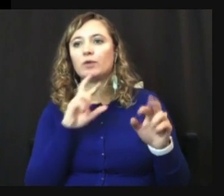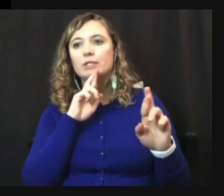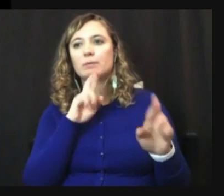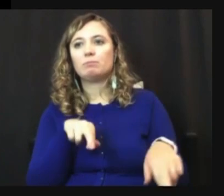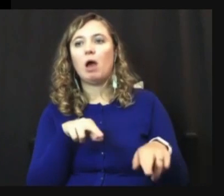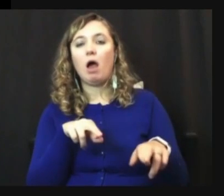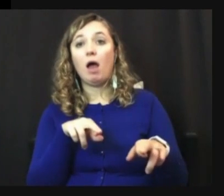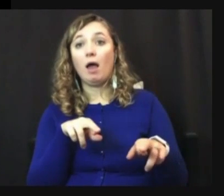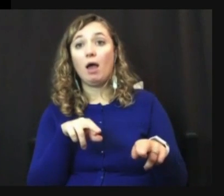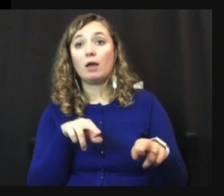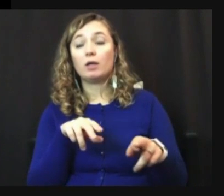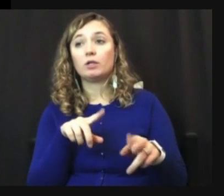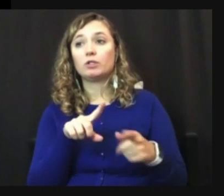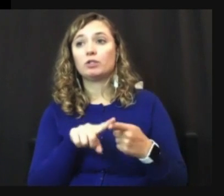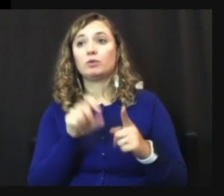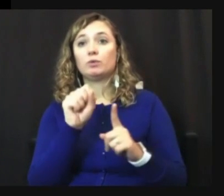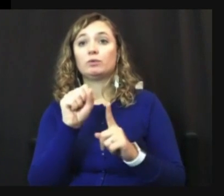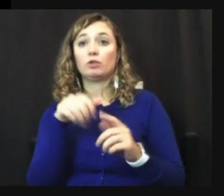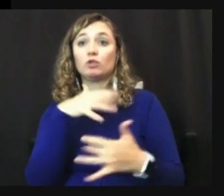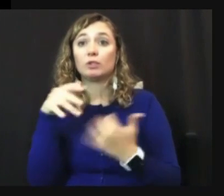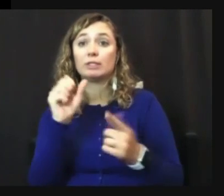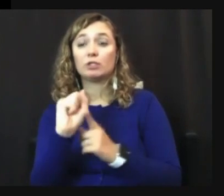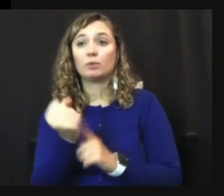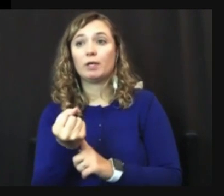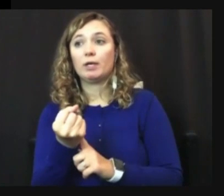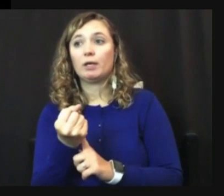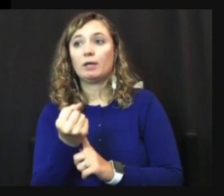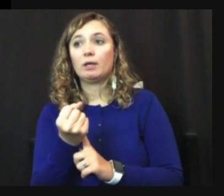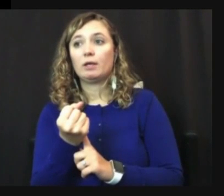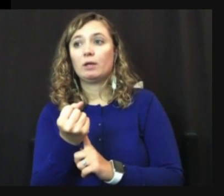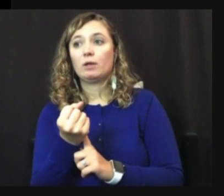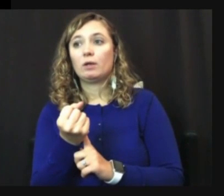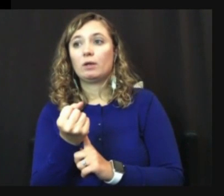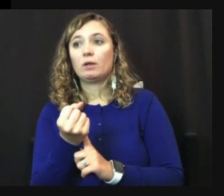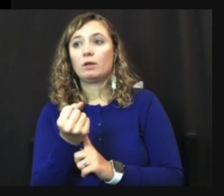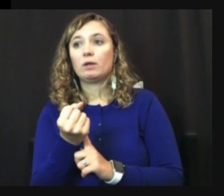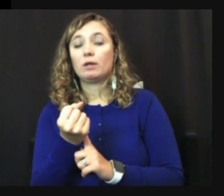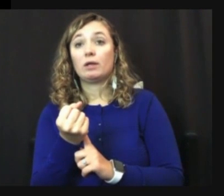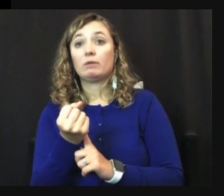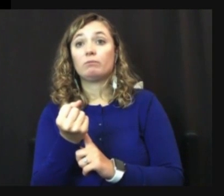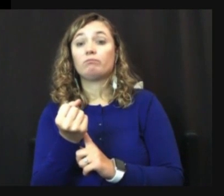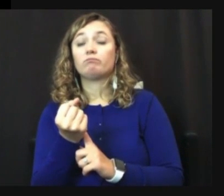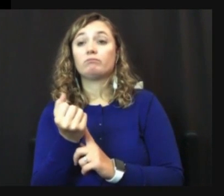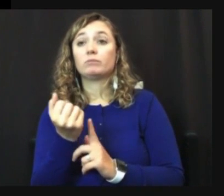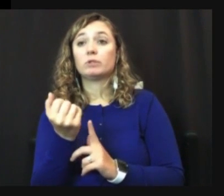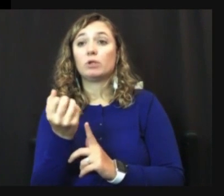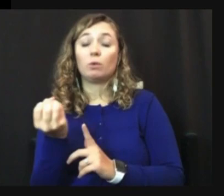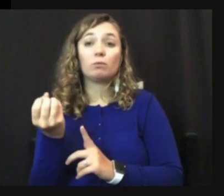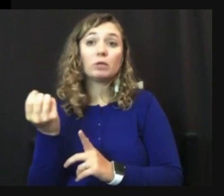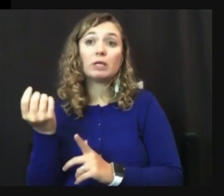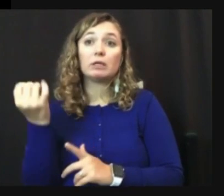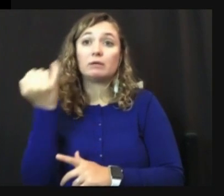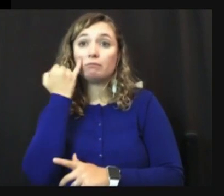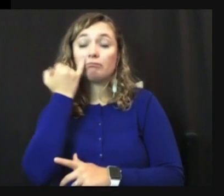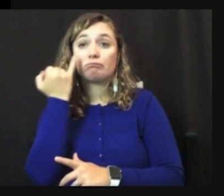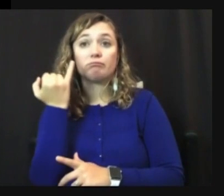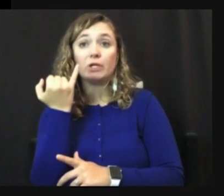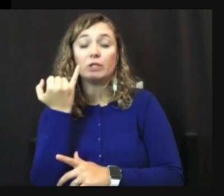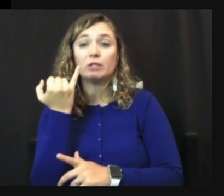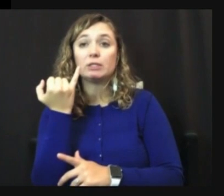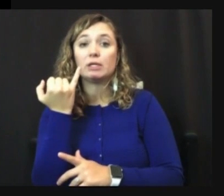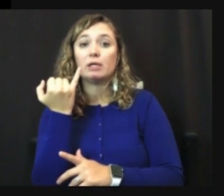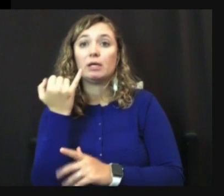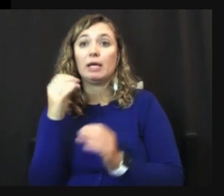might also be having a delay if we are getting a lot of visual and auditory information in at the same time. We may not be able